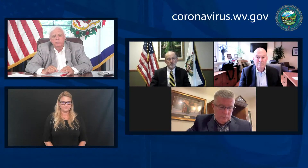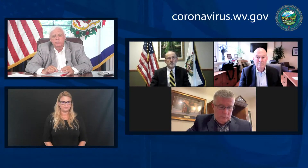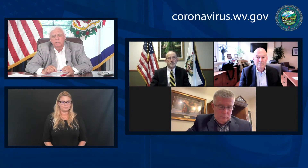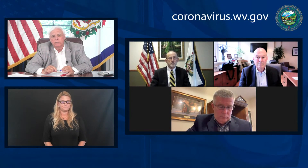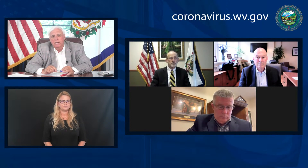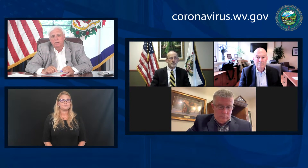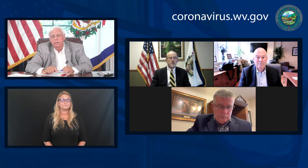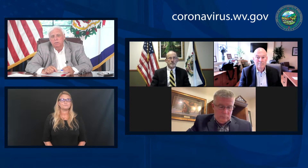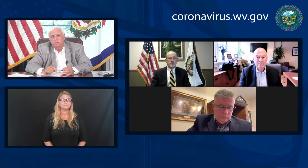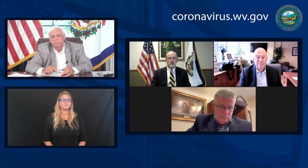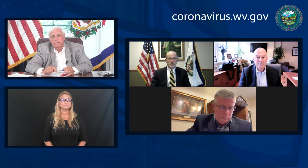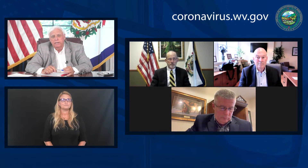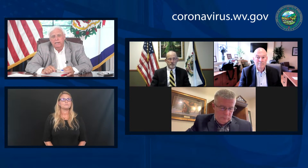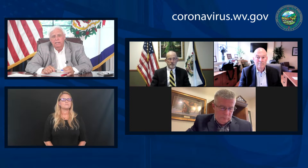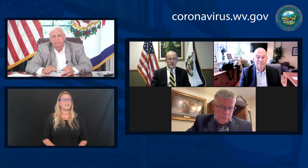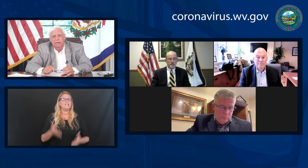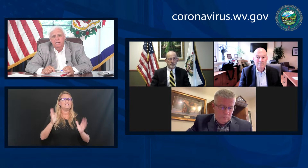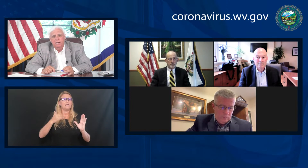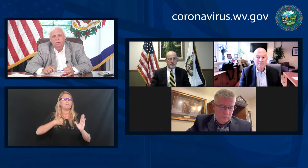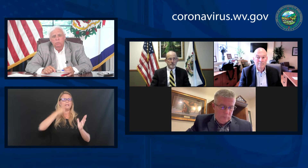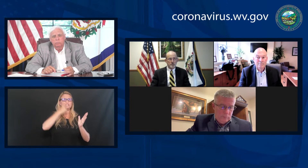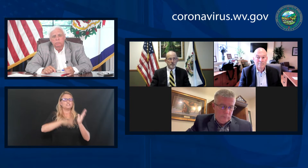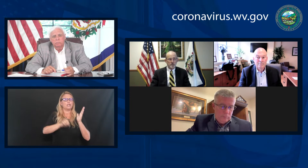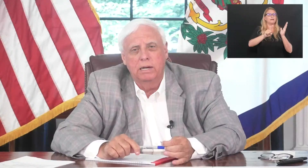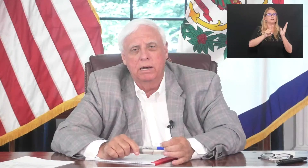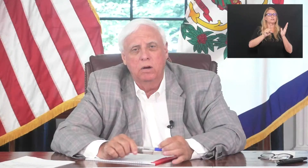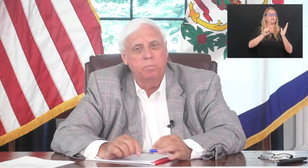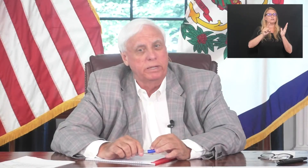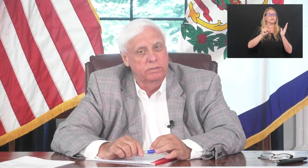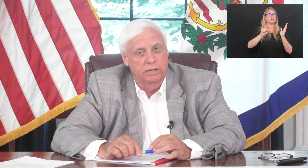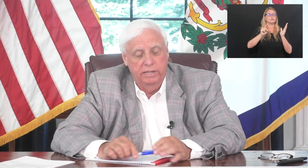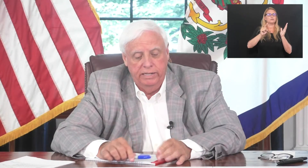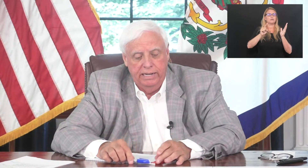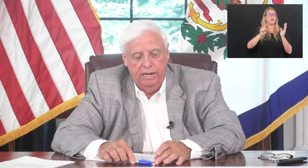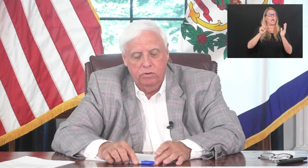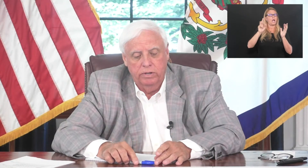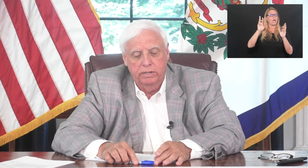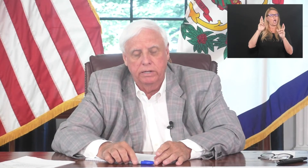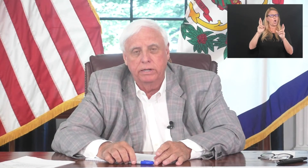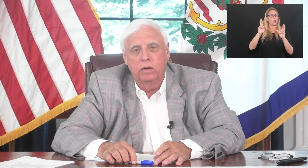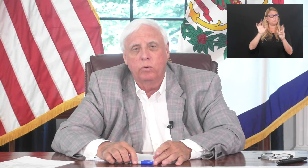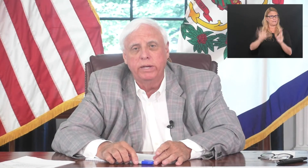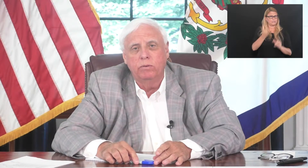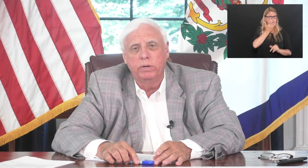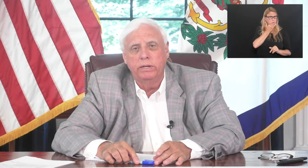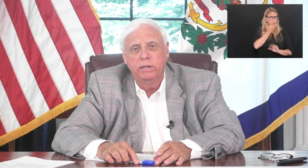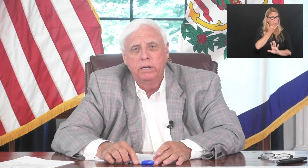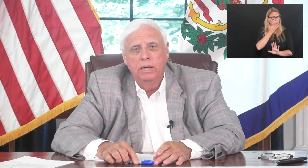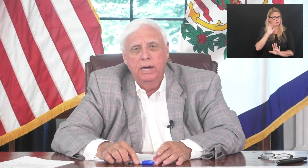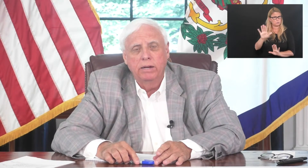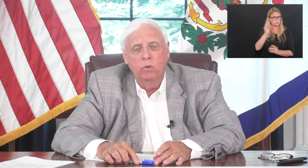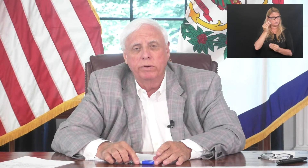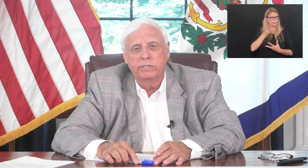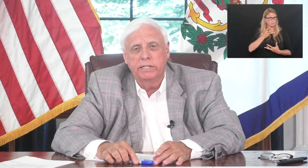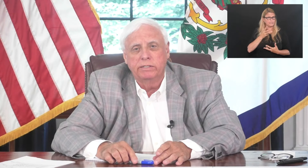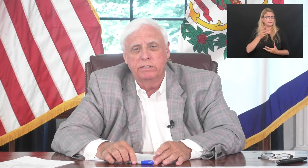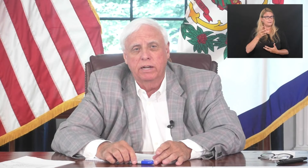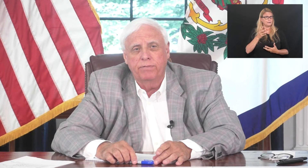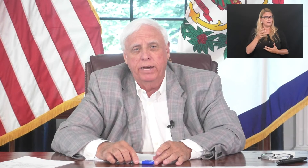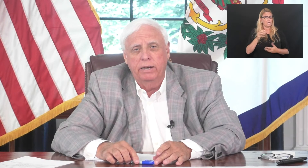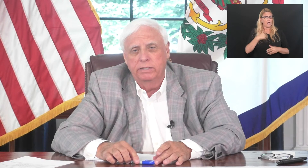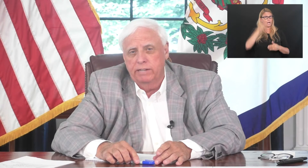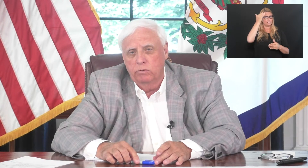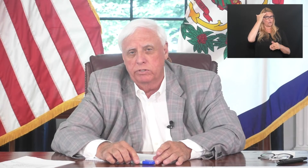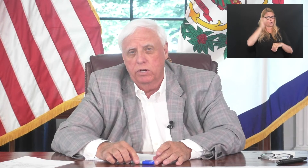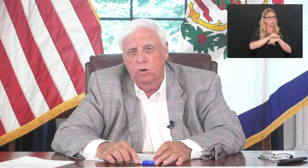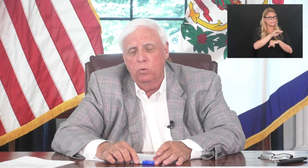You know, Charles, I'll double check. I hope that's inaccurate. You know, I know we were sending stuff